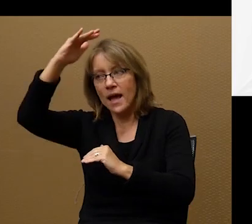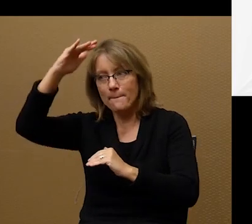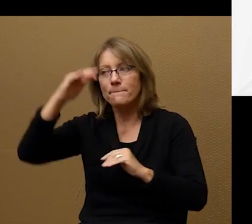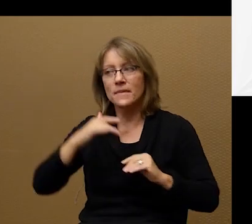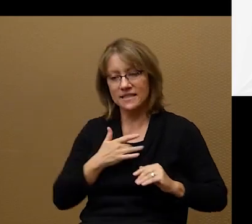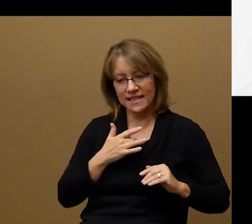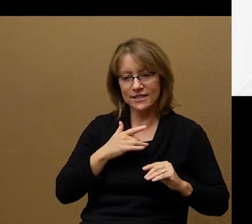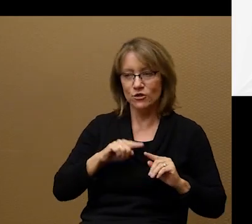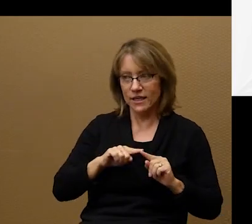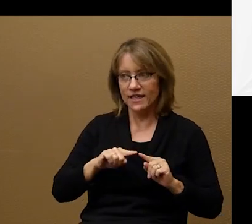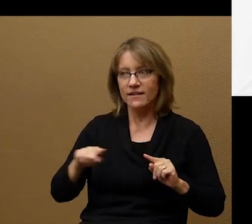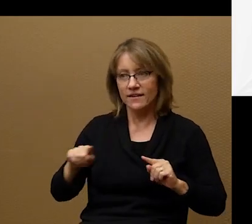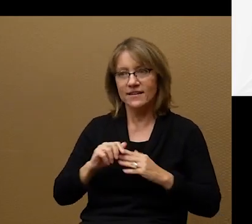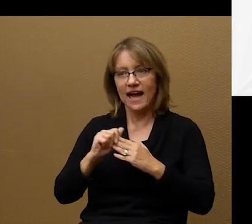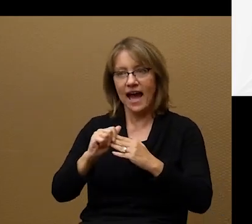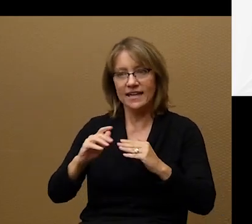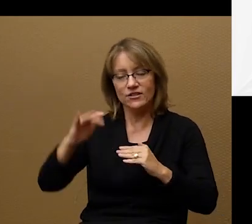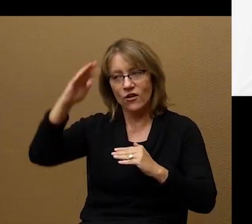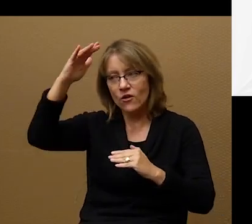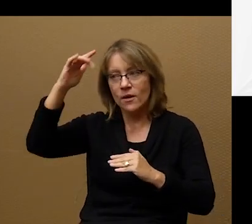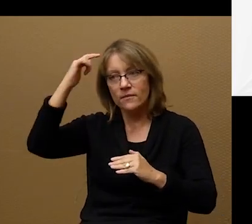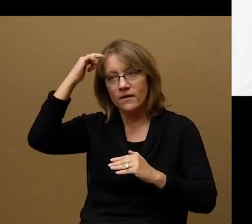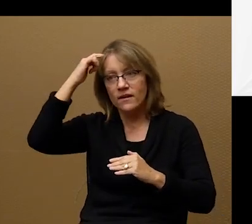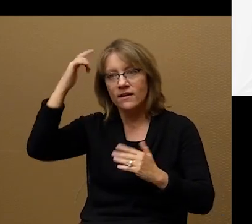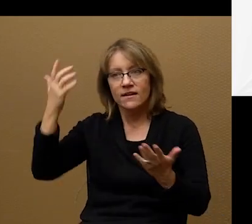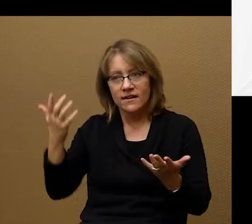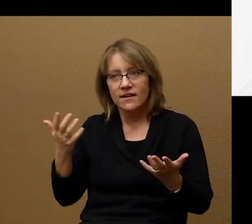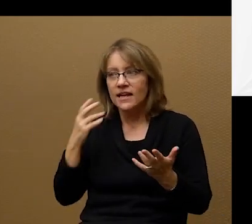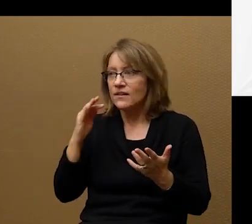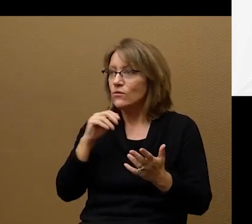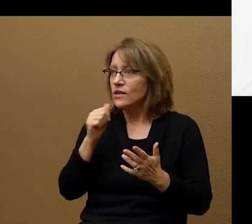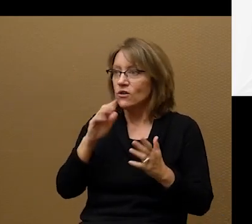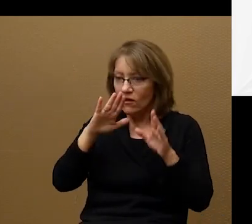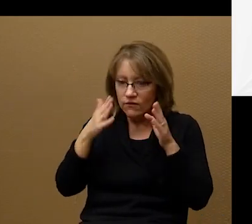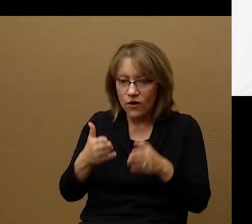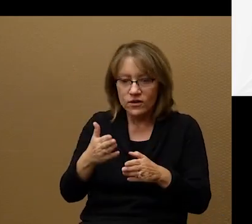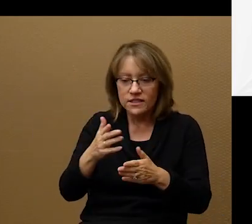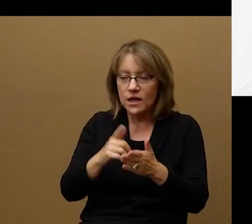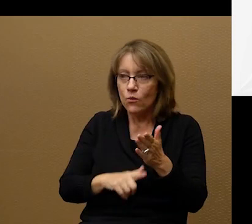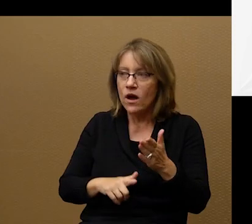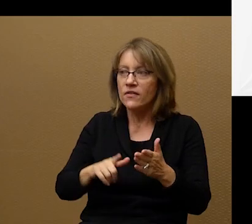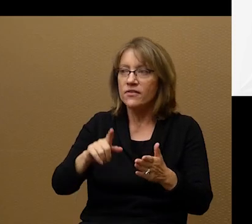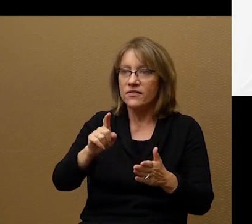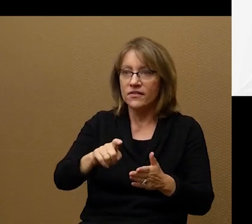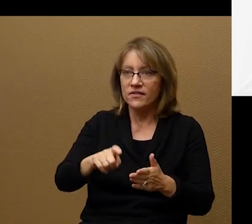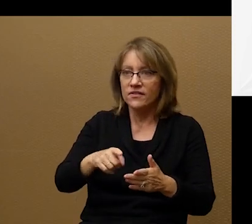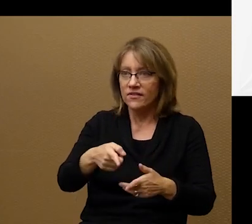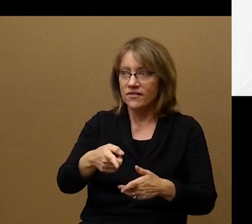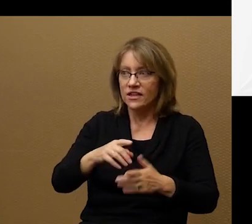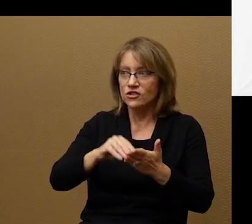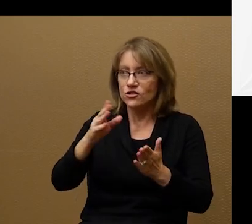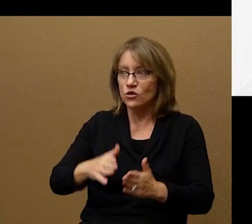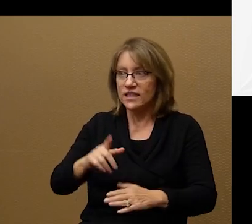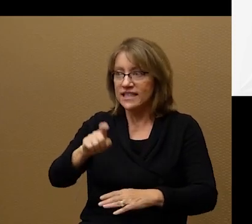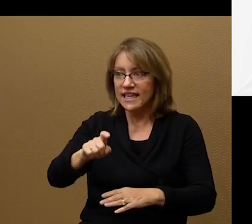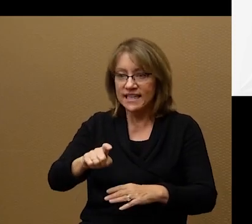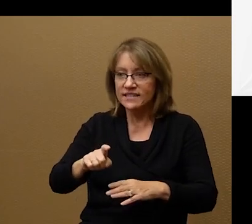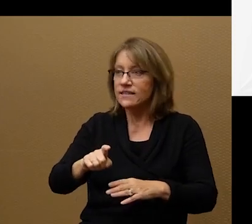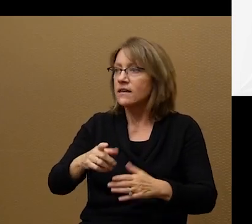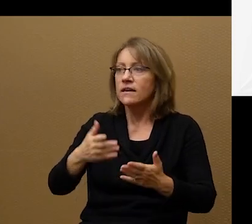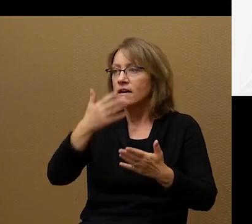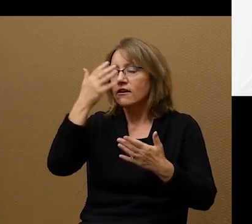mentioned before, if we don't focus on what sensory needs our students need, we might as well not look at